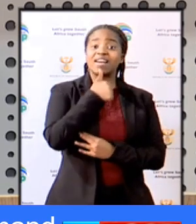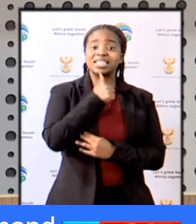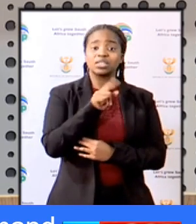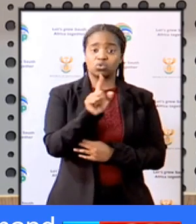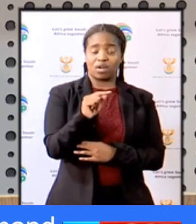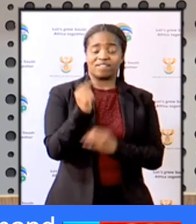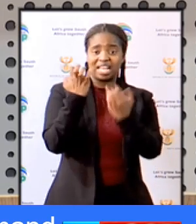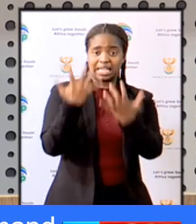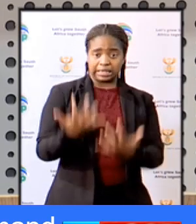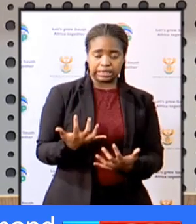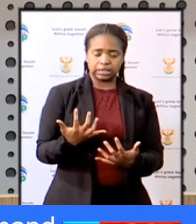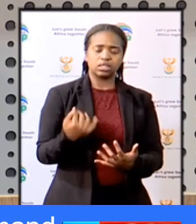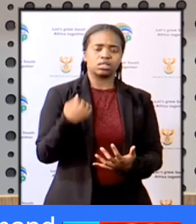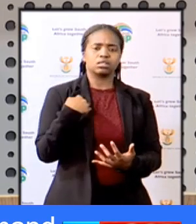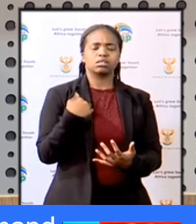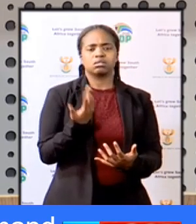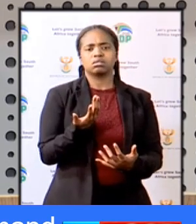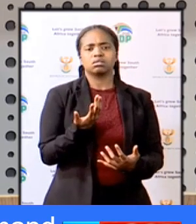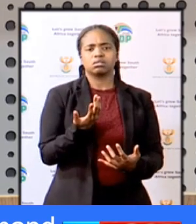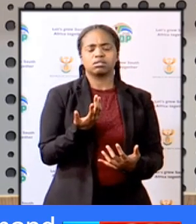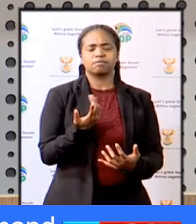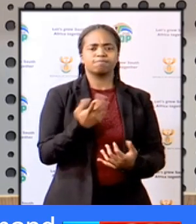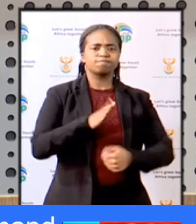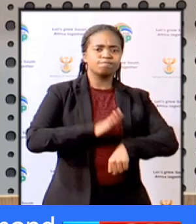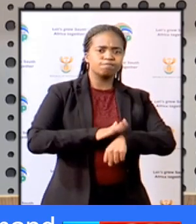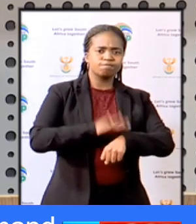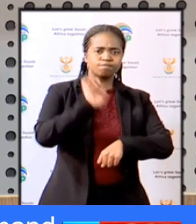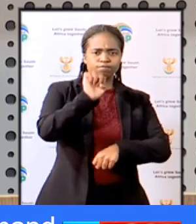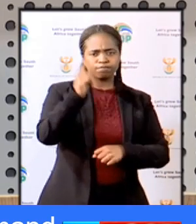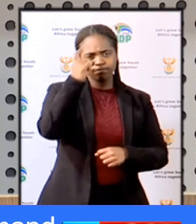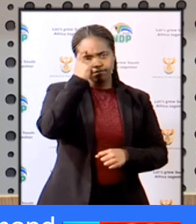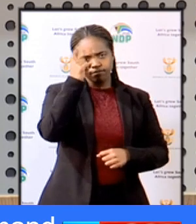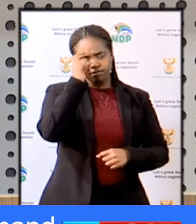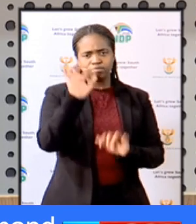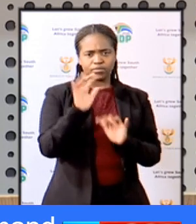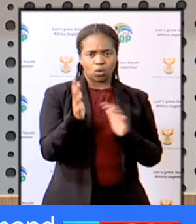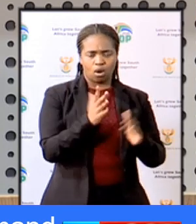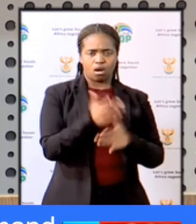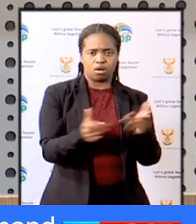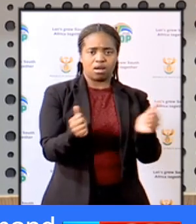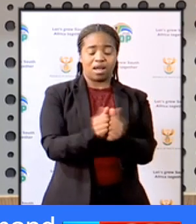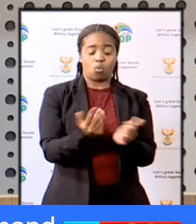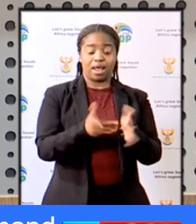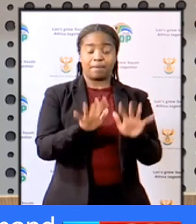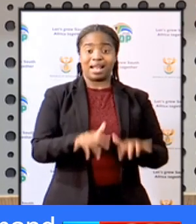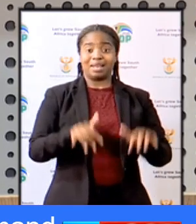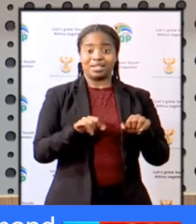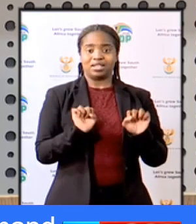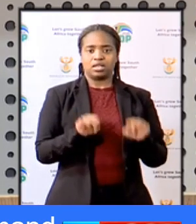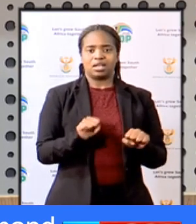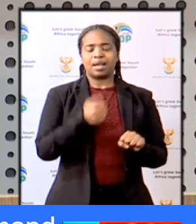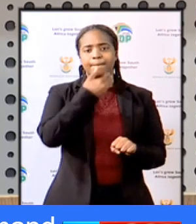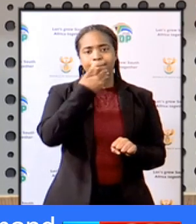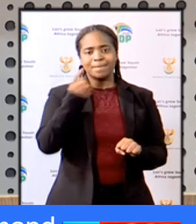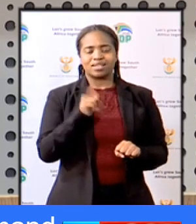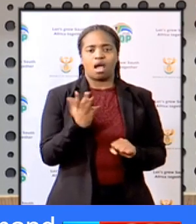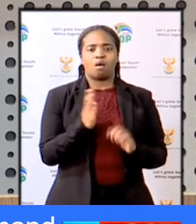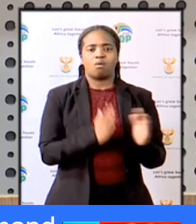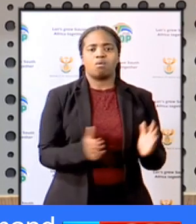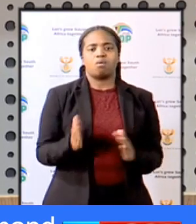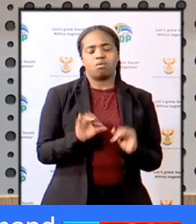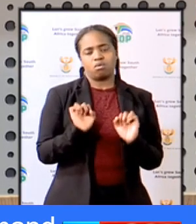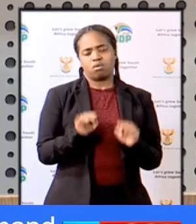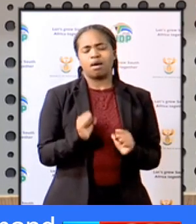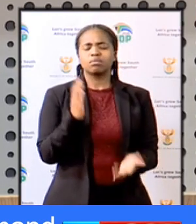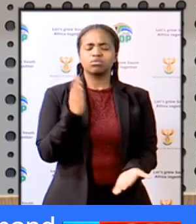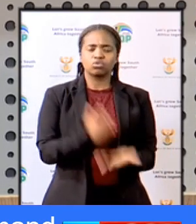Finance, and he's spending time thinking through with colleagues in Cabinet how best we deal with this. And I'm